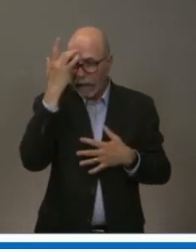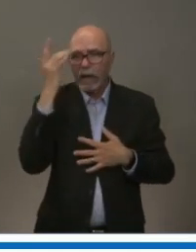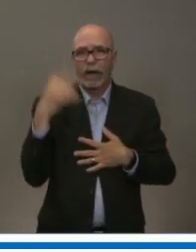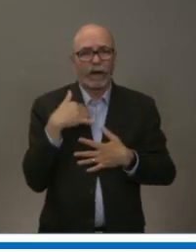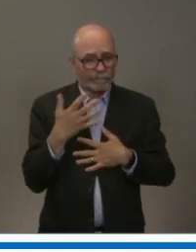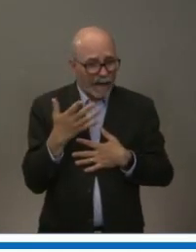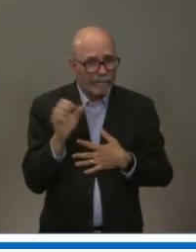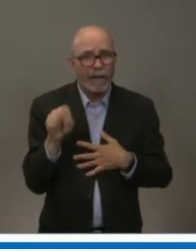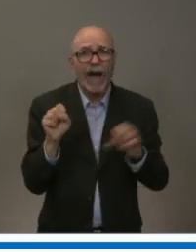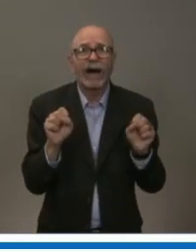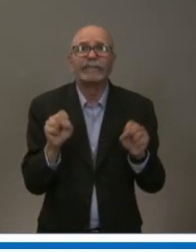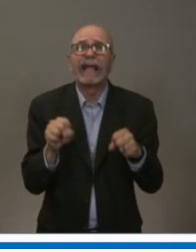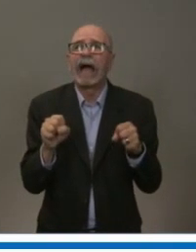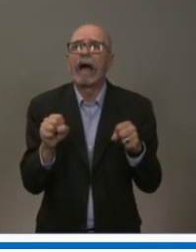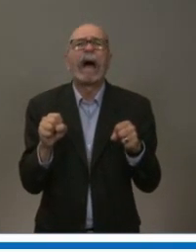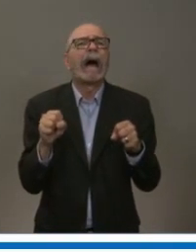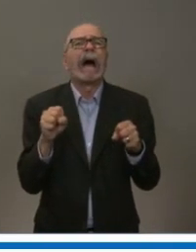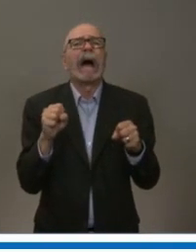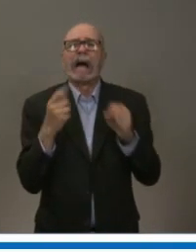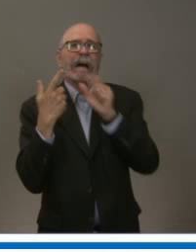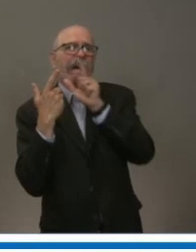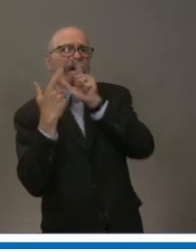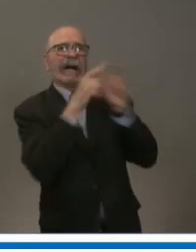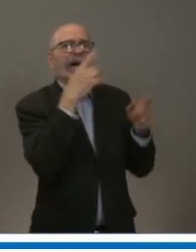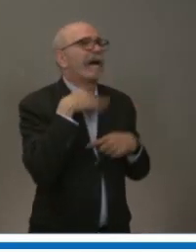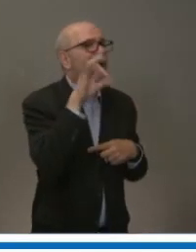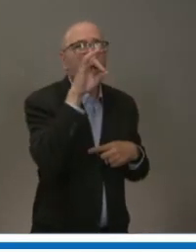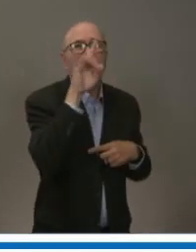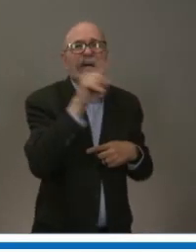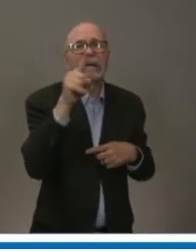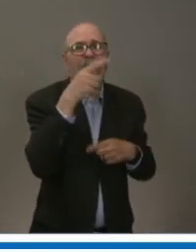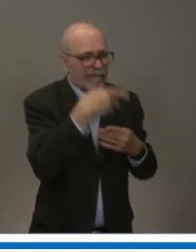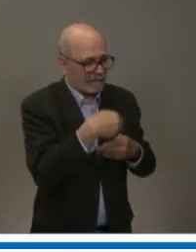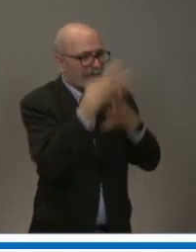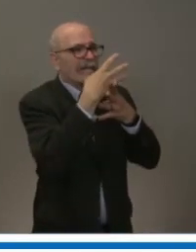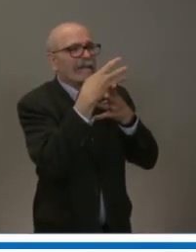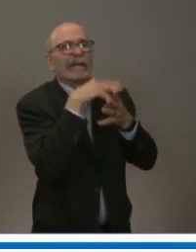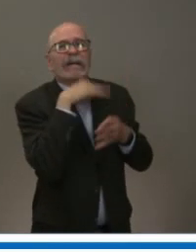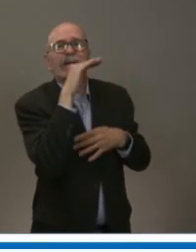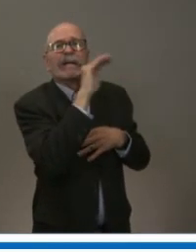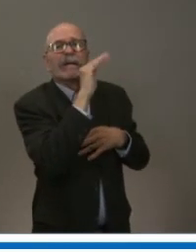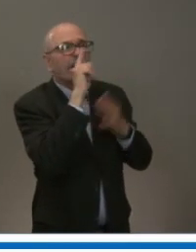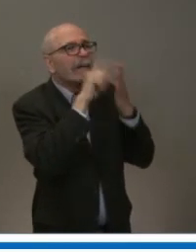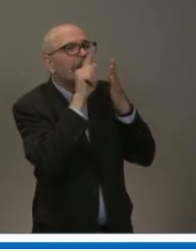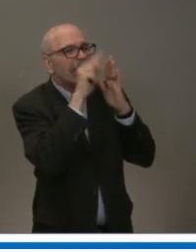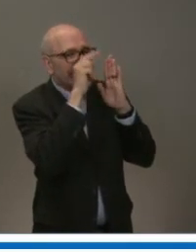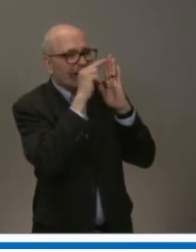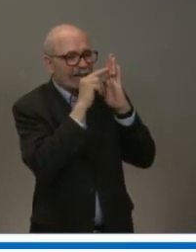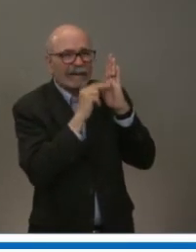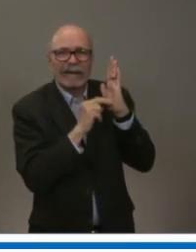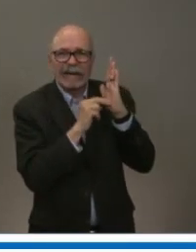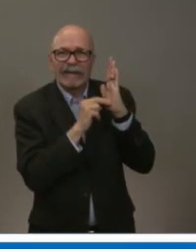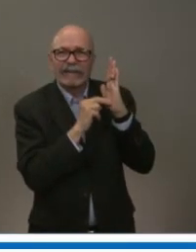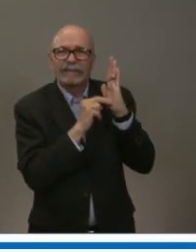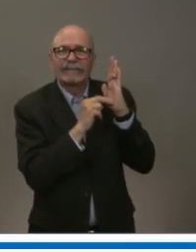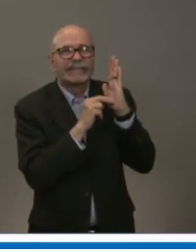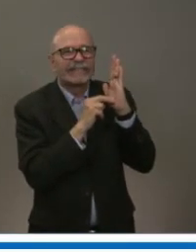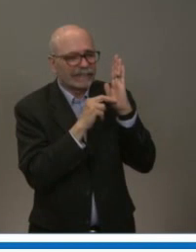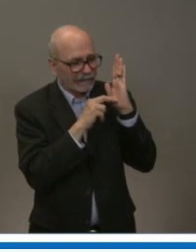happening at other places potentially, we're looking at the symptoms are fever, new or worsening